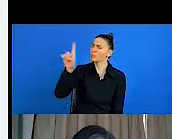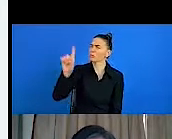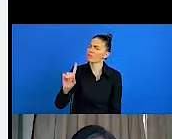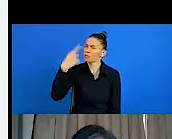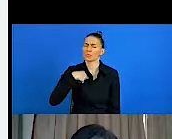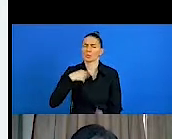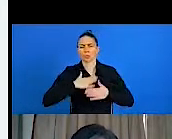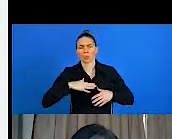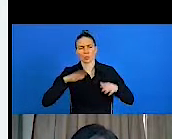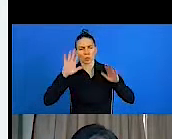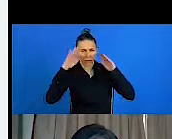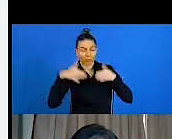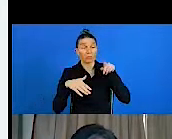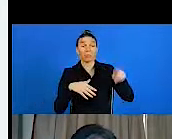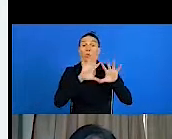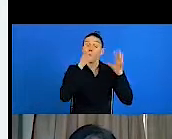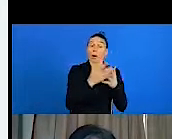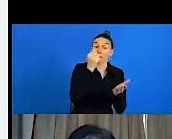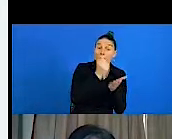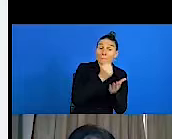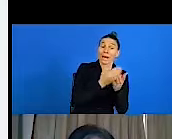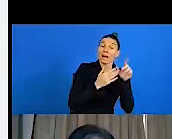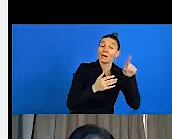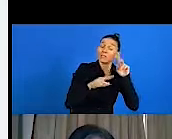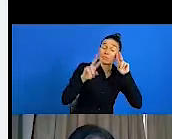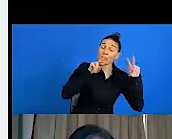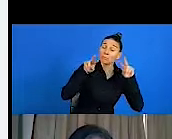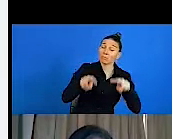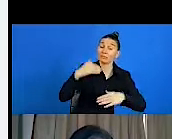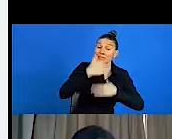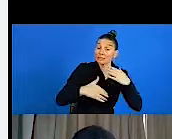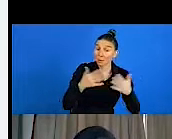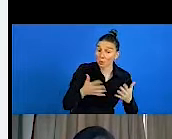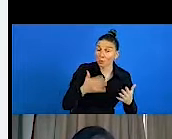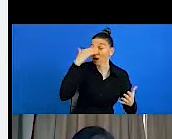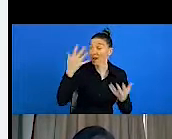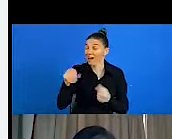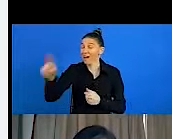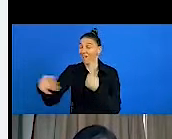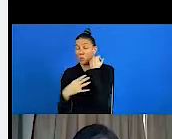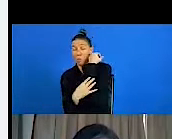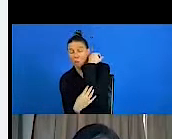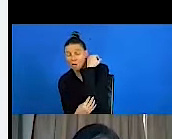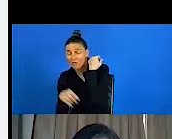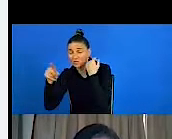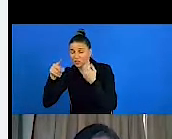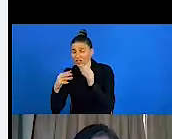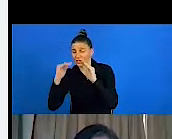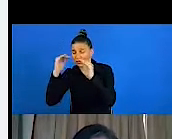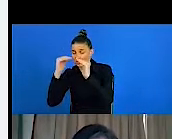we recognize that the global development and poverty reduction agenda will not be effective unless